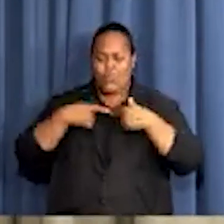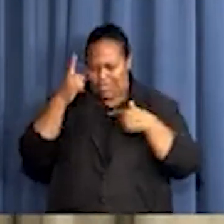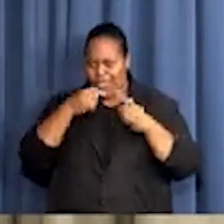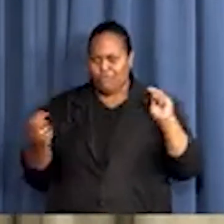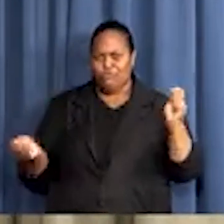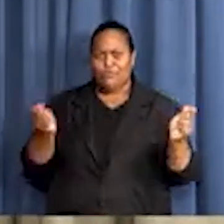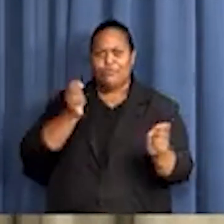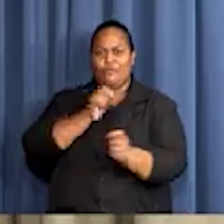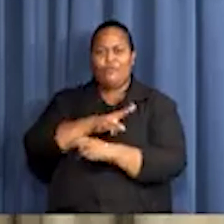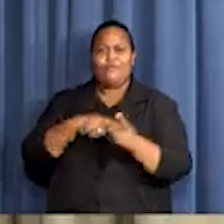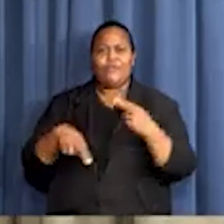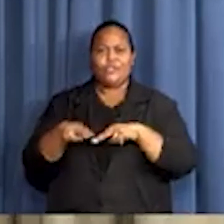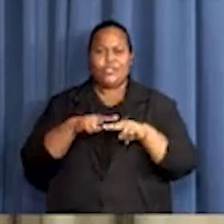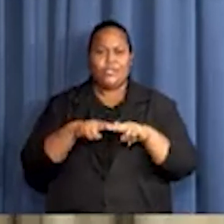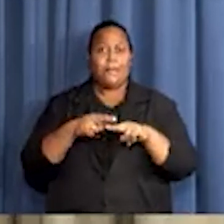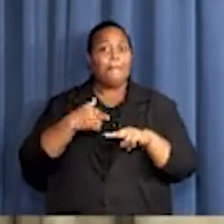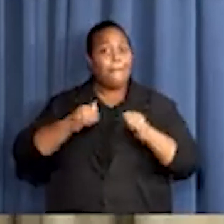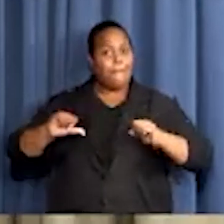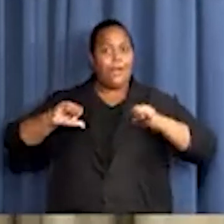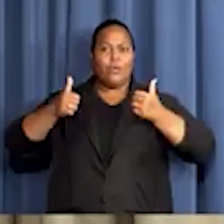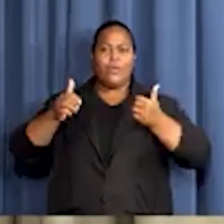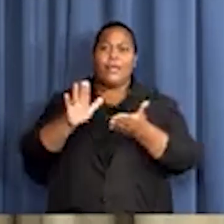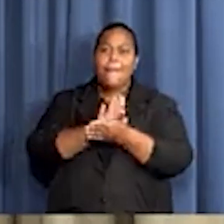transform Fiji. I'm proud and glad